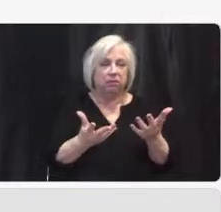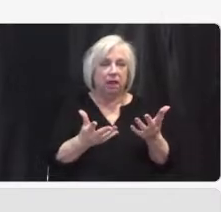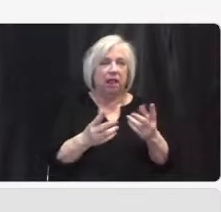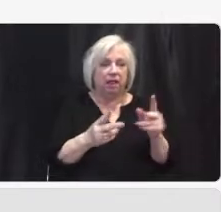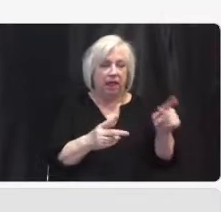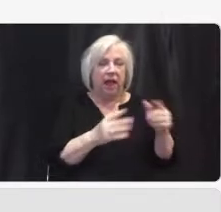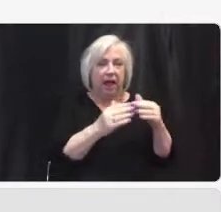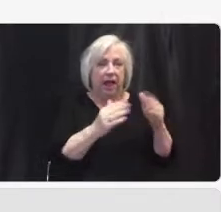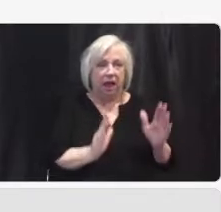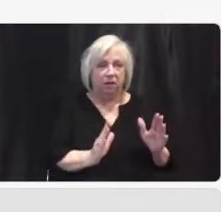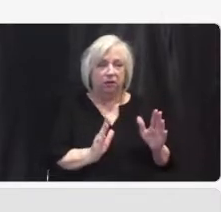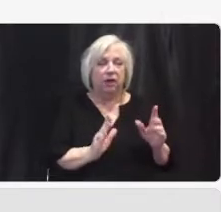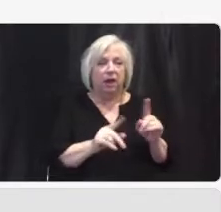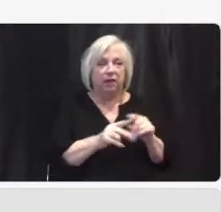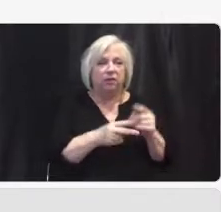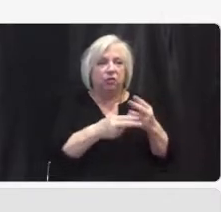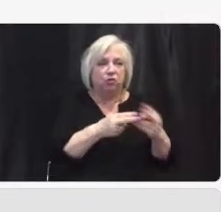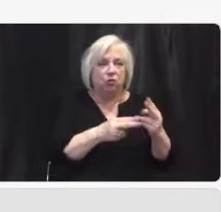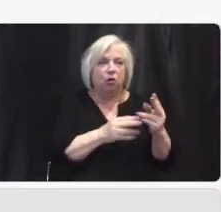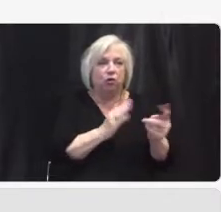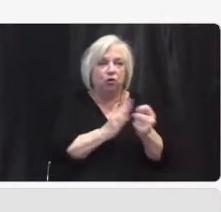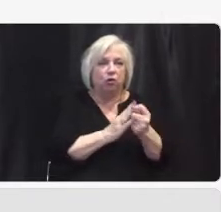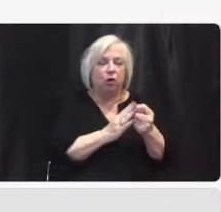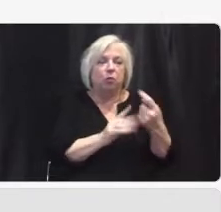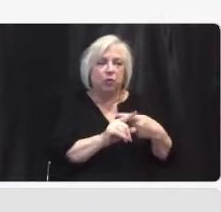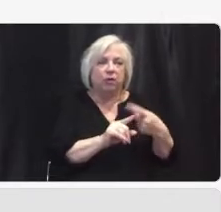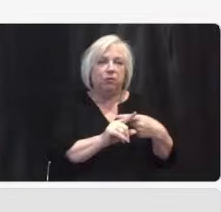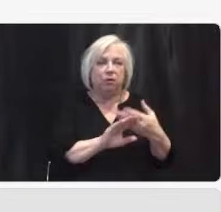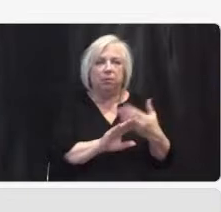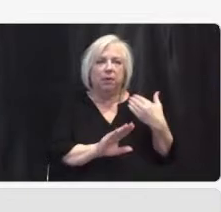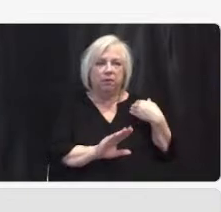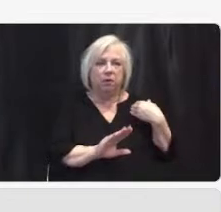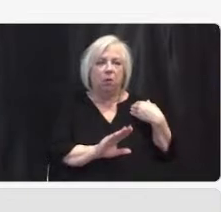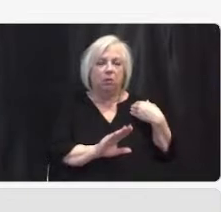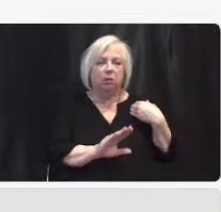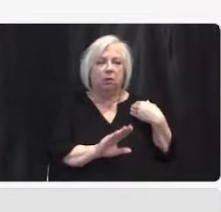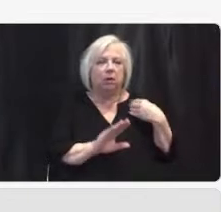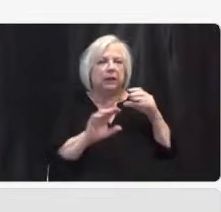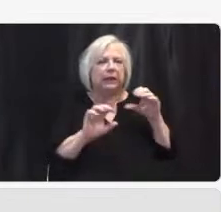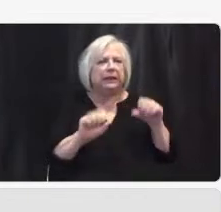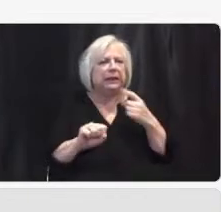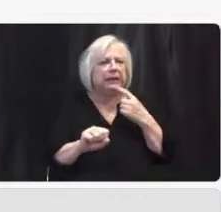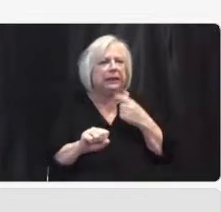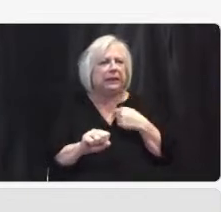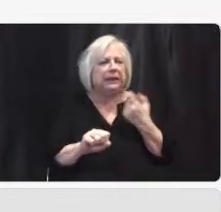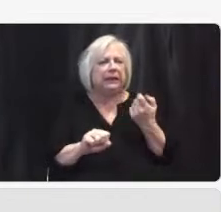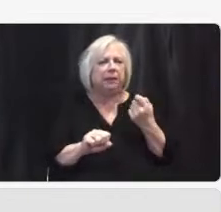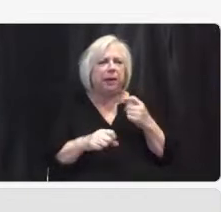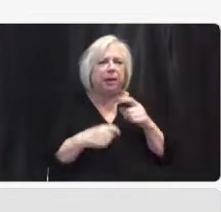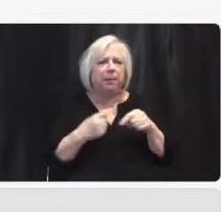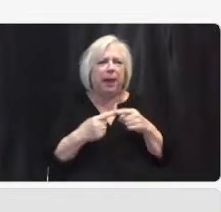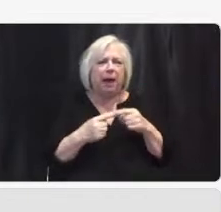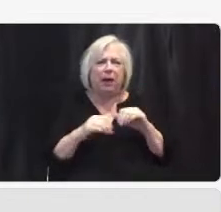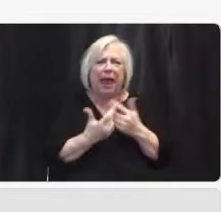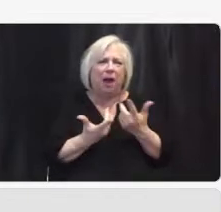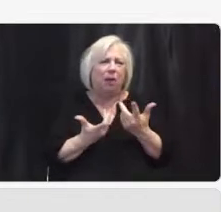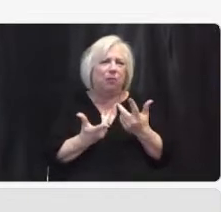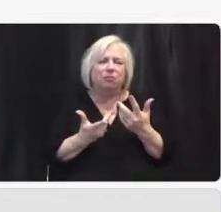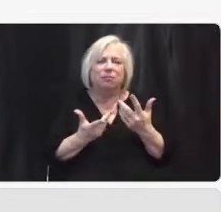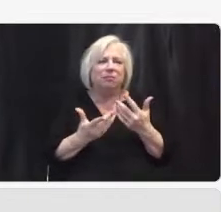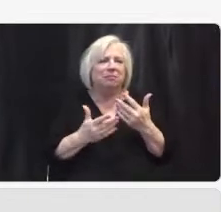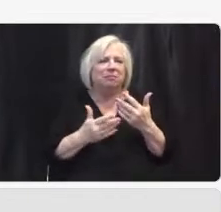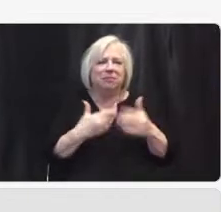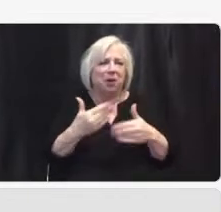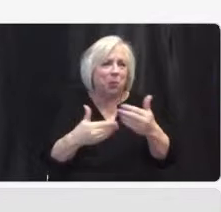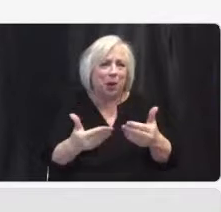site as kind of a short-term rental before. Could you tell us a little bit about how that went? Did you have any complaints